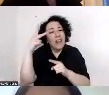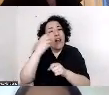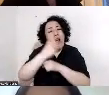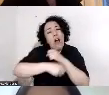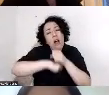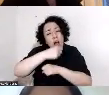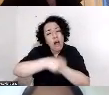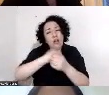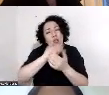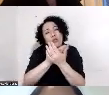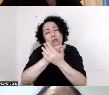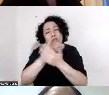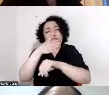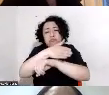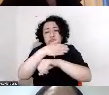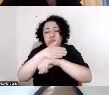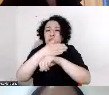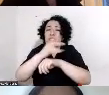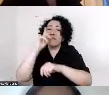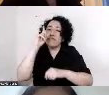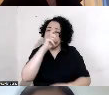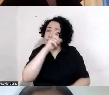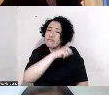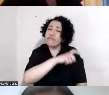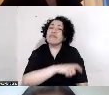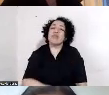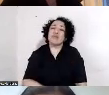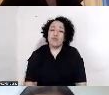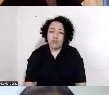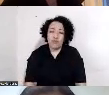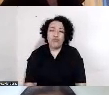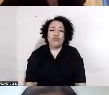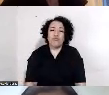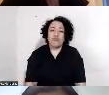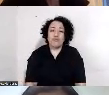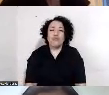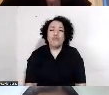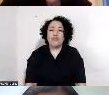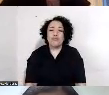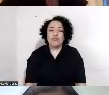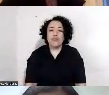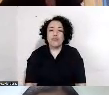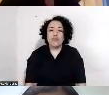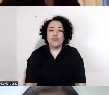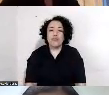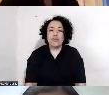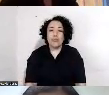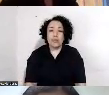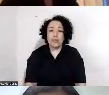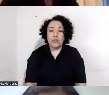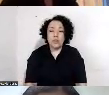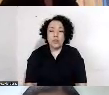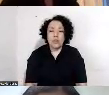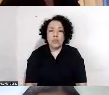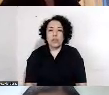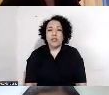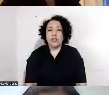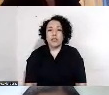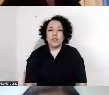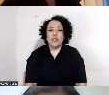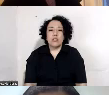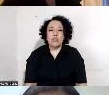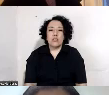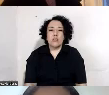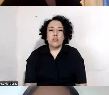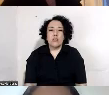escolares. In the United States, about 1 in 50 students is now being identified with